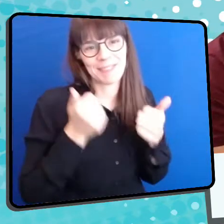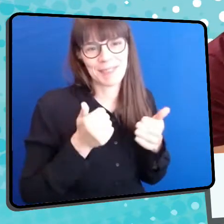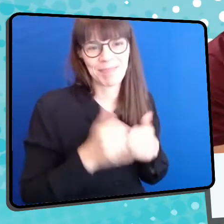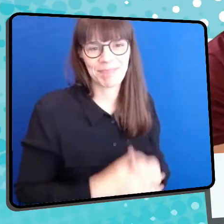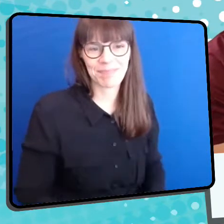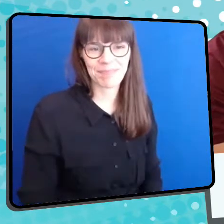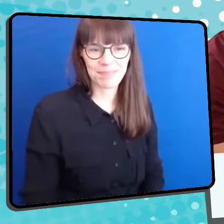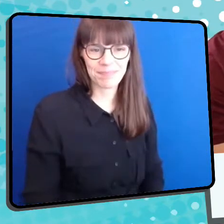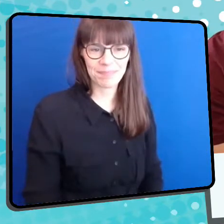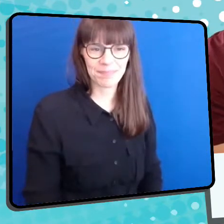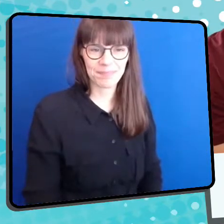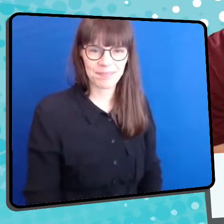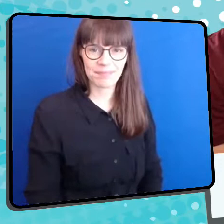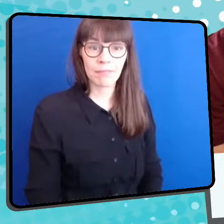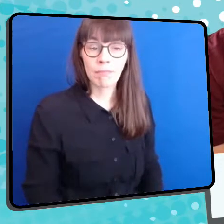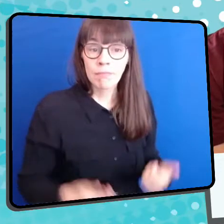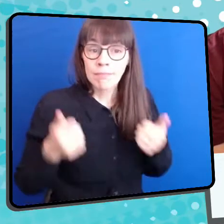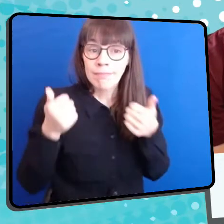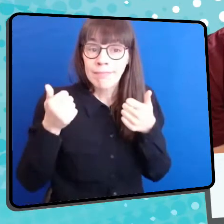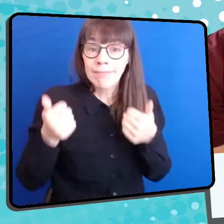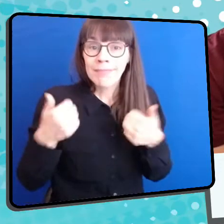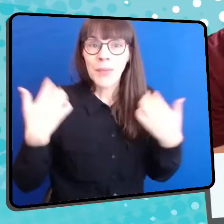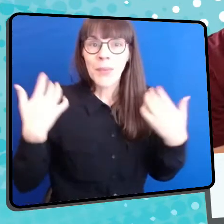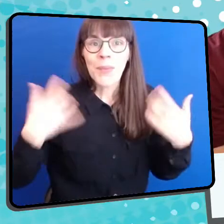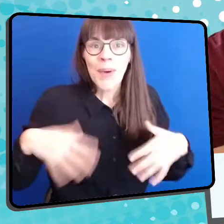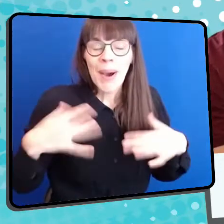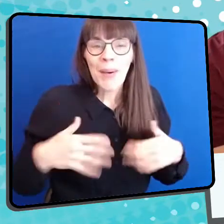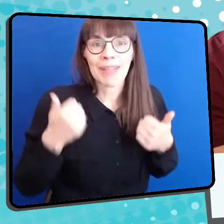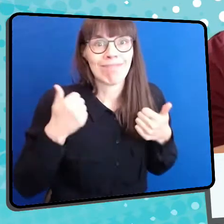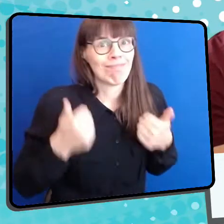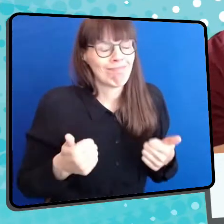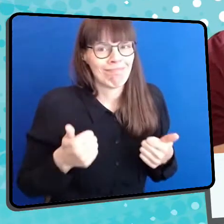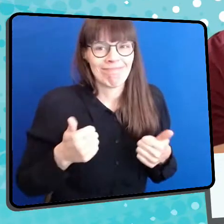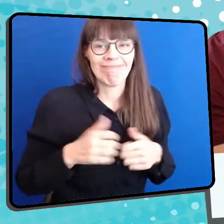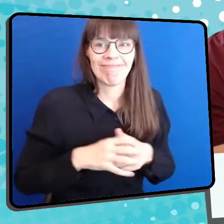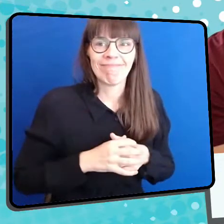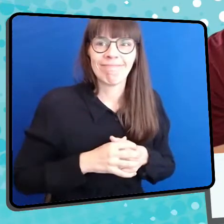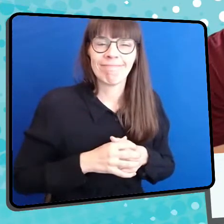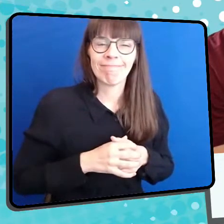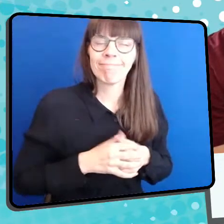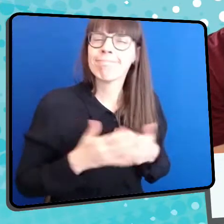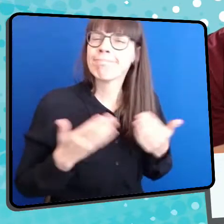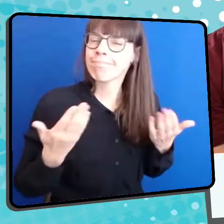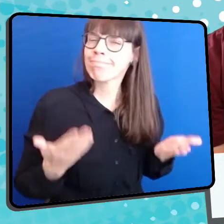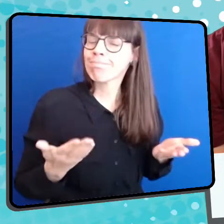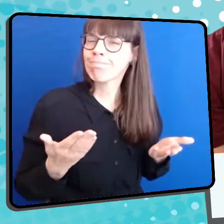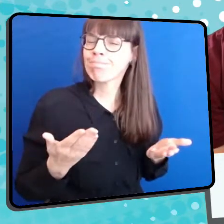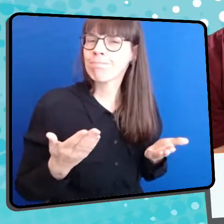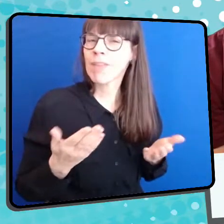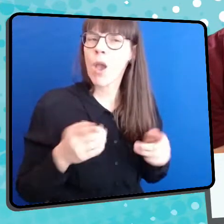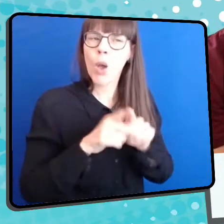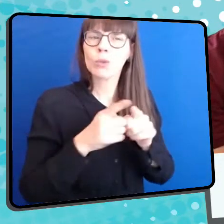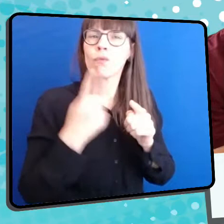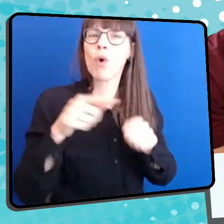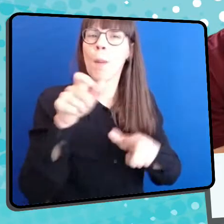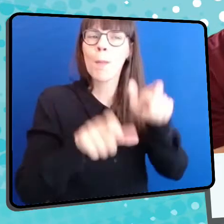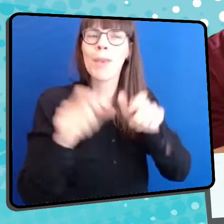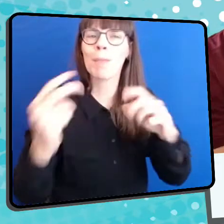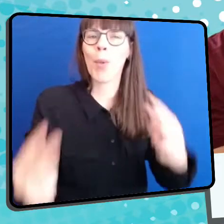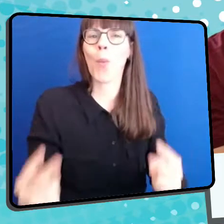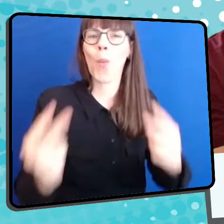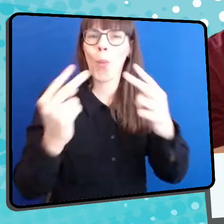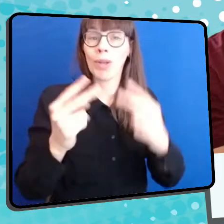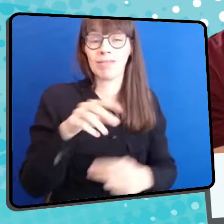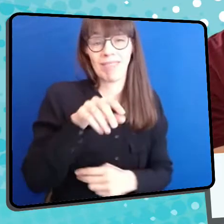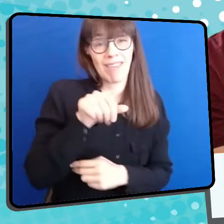I love that. That's such a good one. And yeah, I mean, that's kind of the emphasis, I guess, out to the audience that says AI is